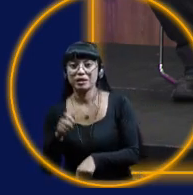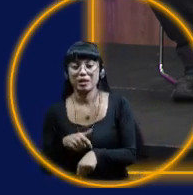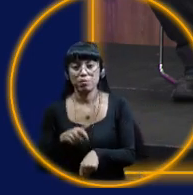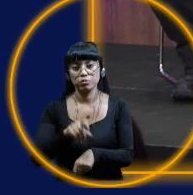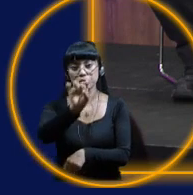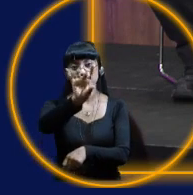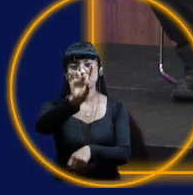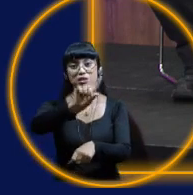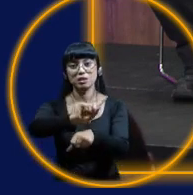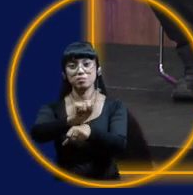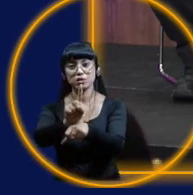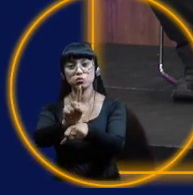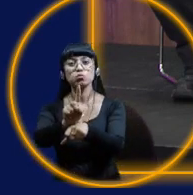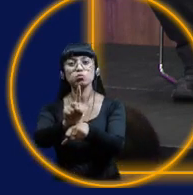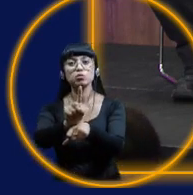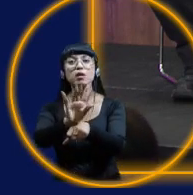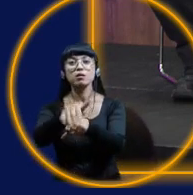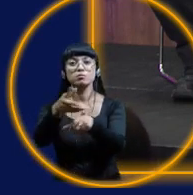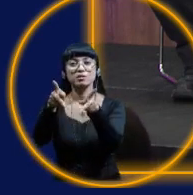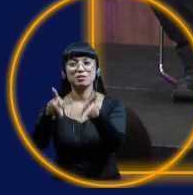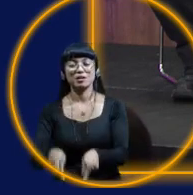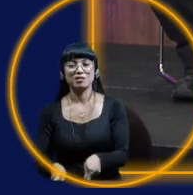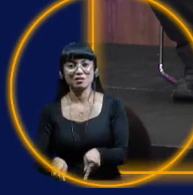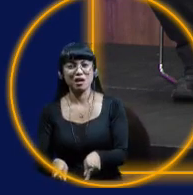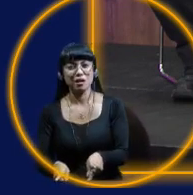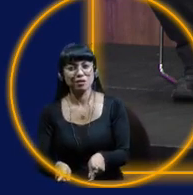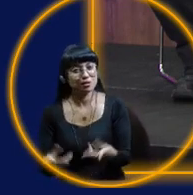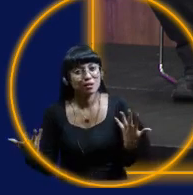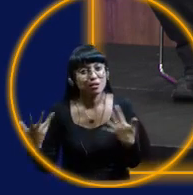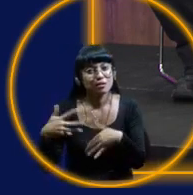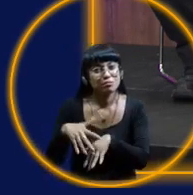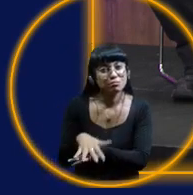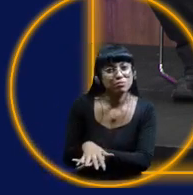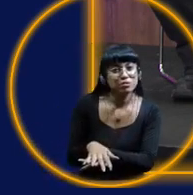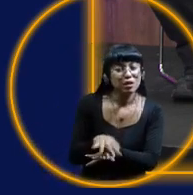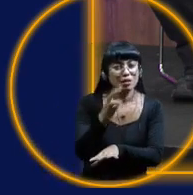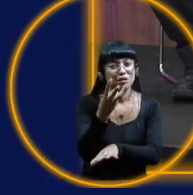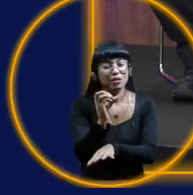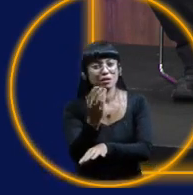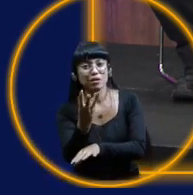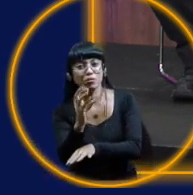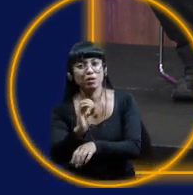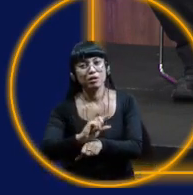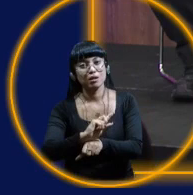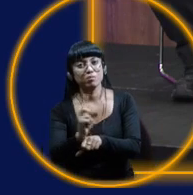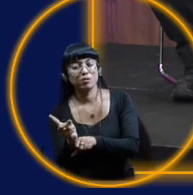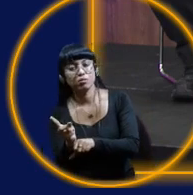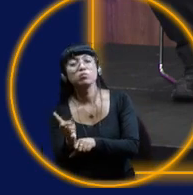break. I can't mix for 30, 40 minutes. But if I'm working on